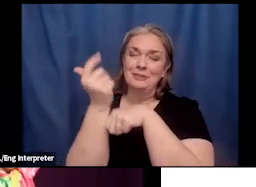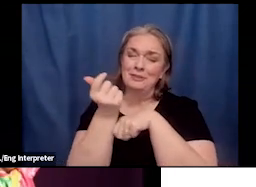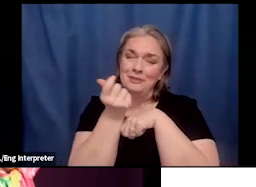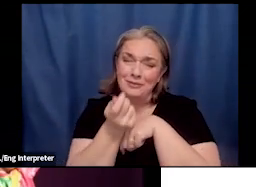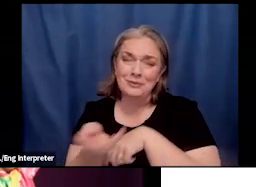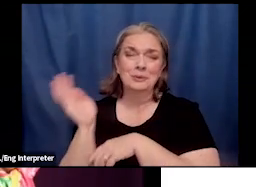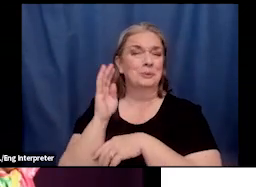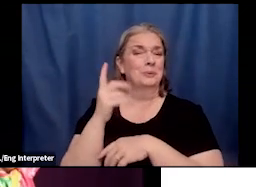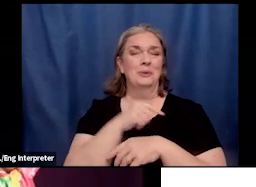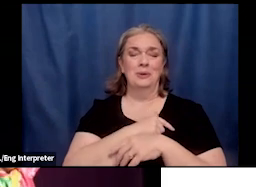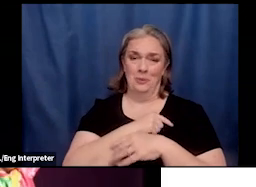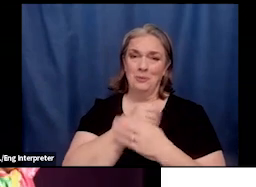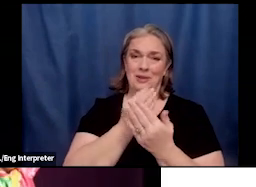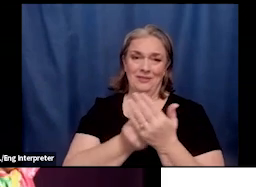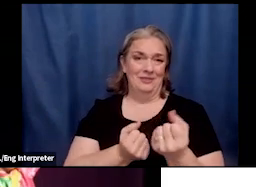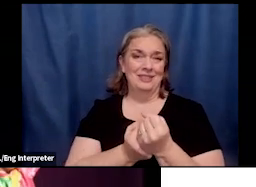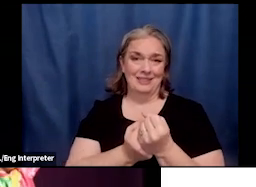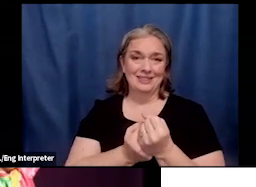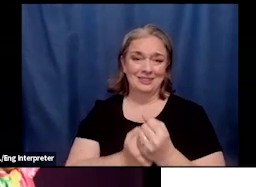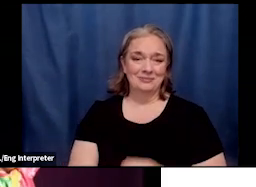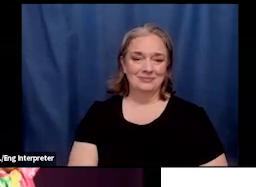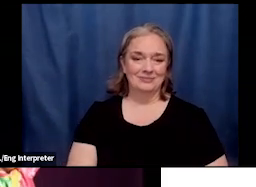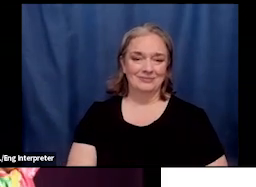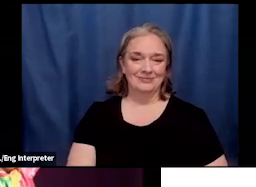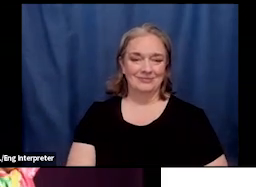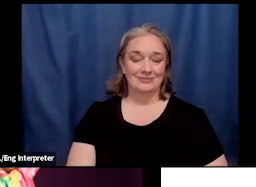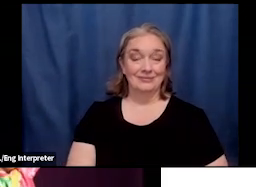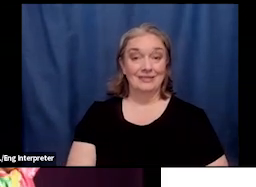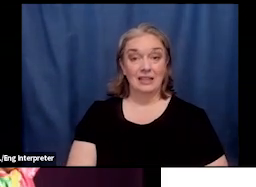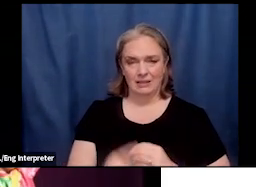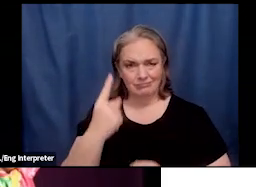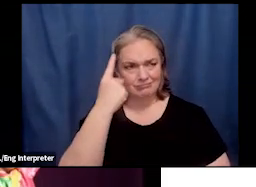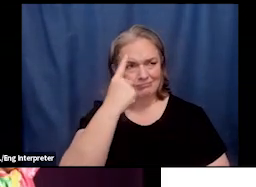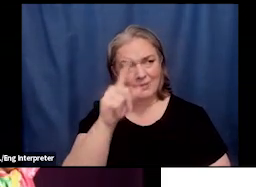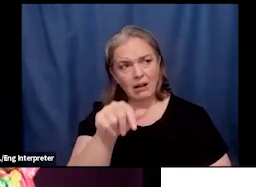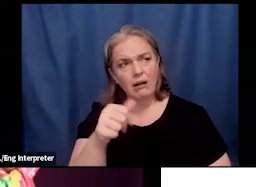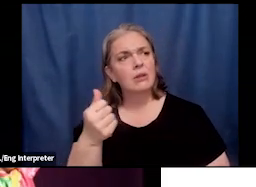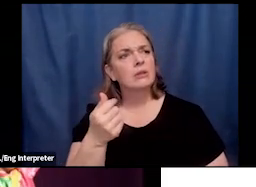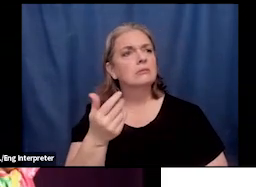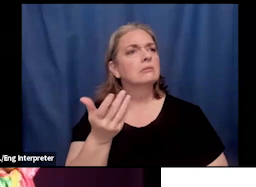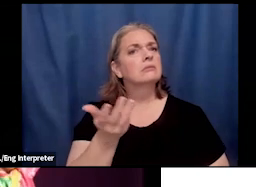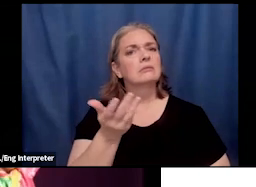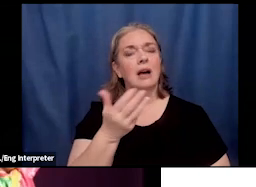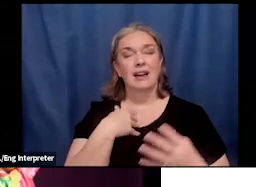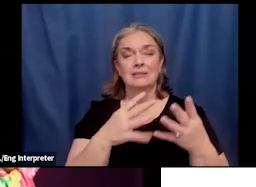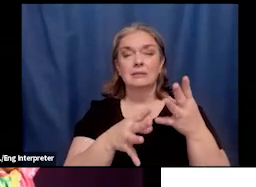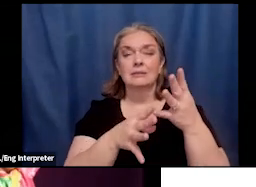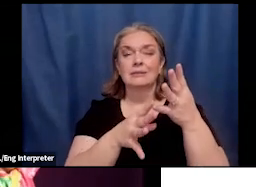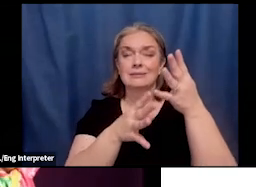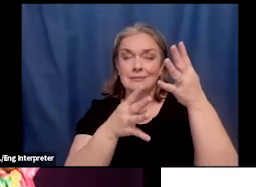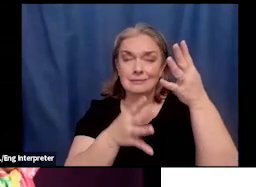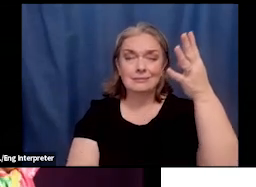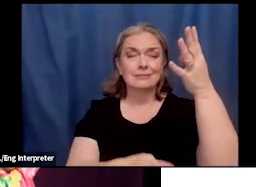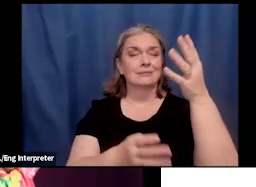of projects we funded. You can see the long list of all these projects and the organizations that have put